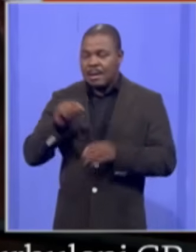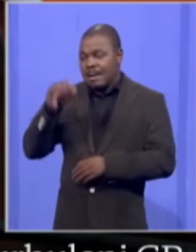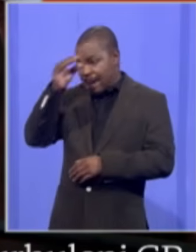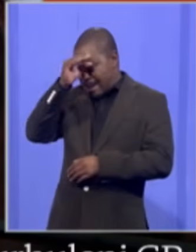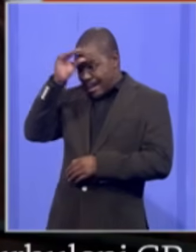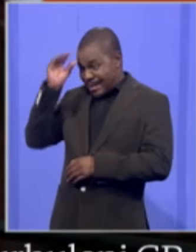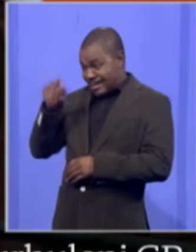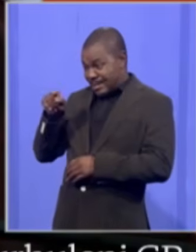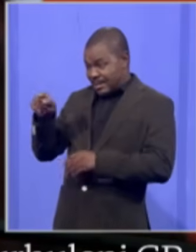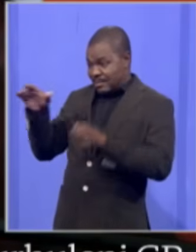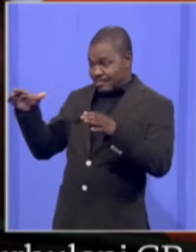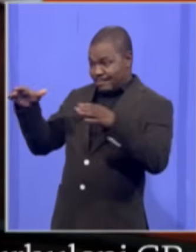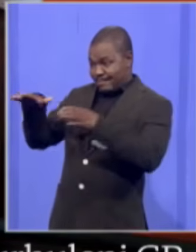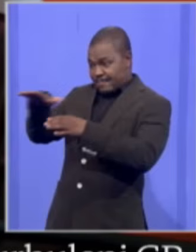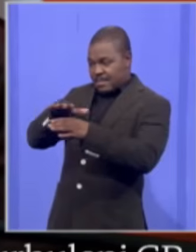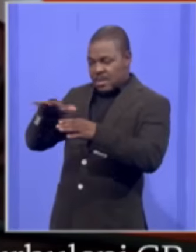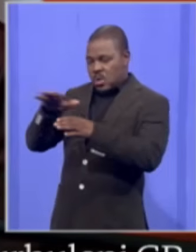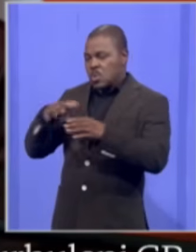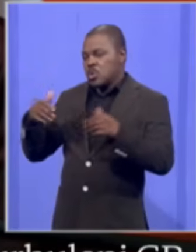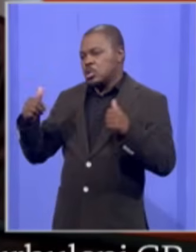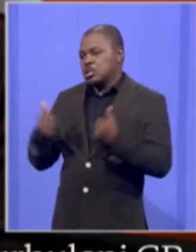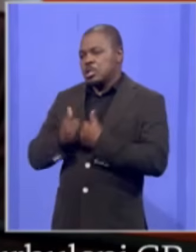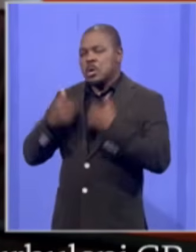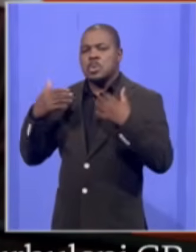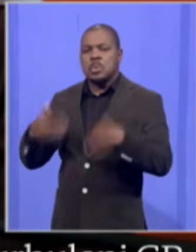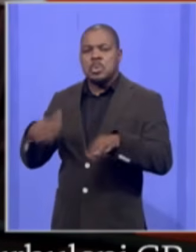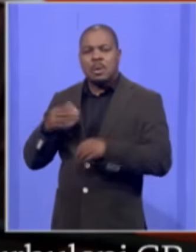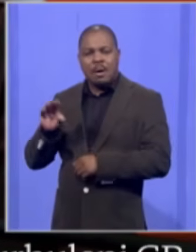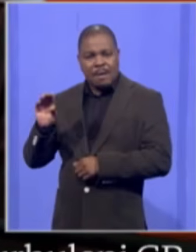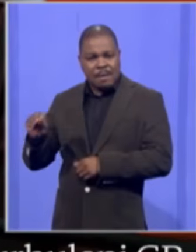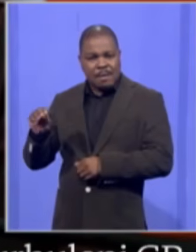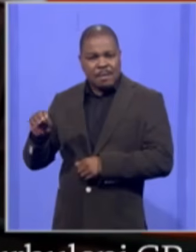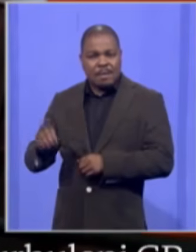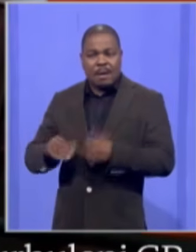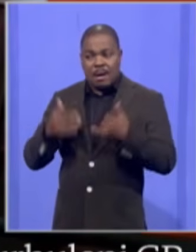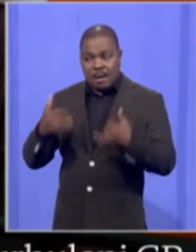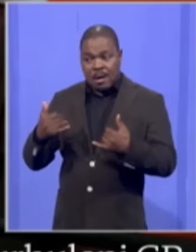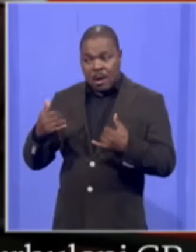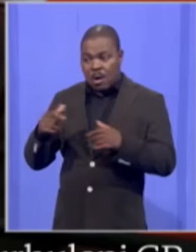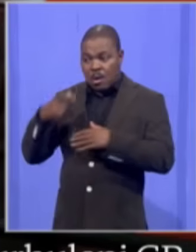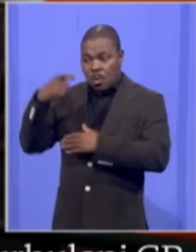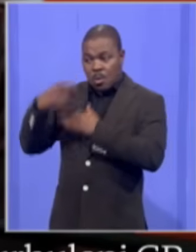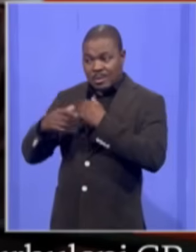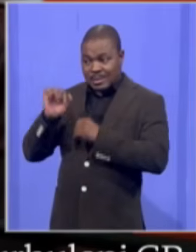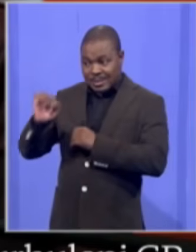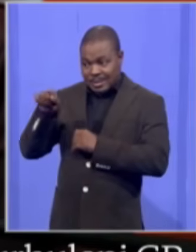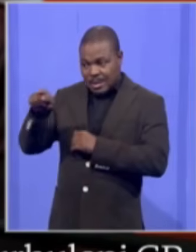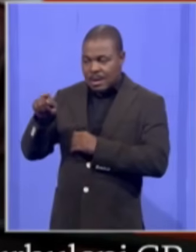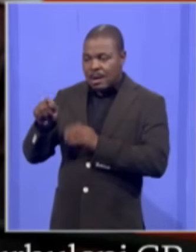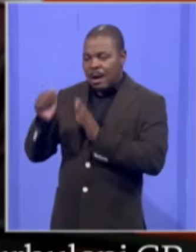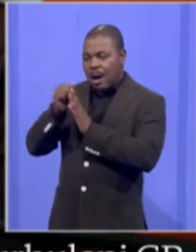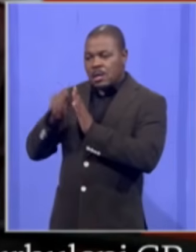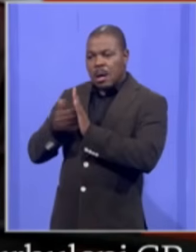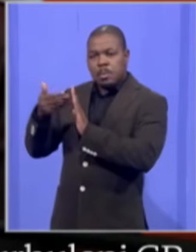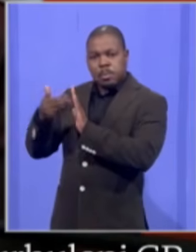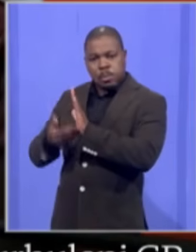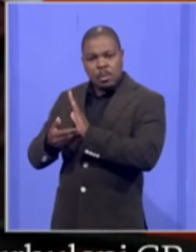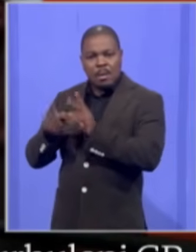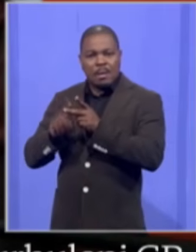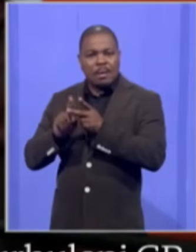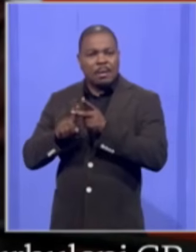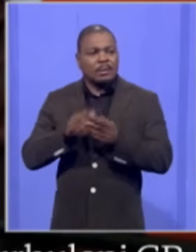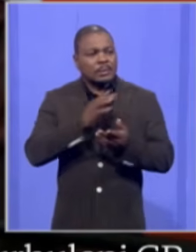emerging challenges. Many of these are on the Congress agenda, such as litigation